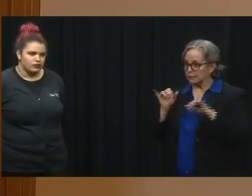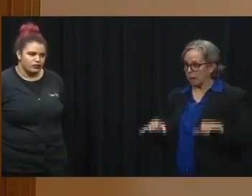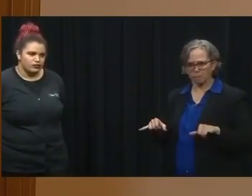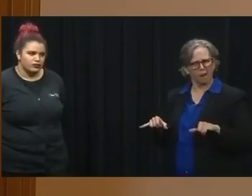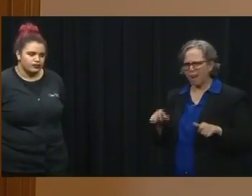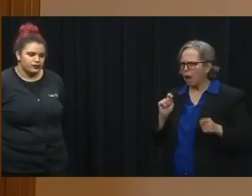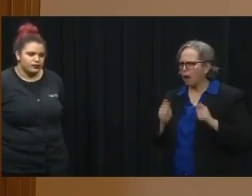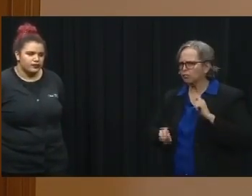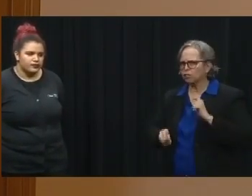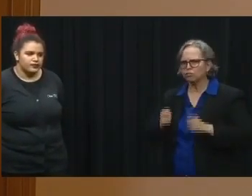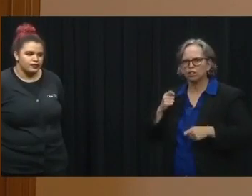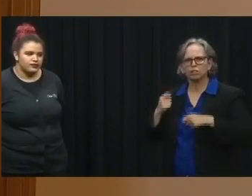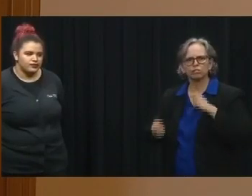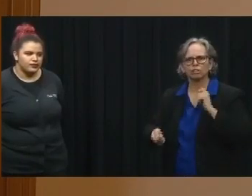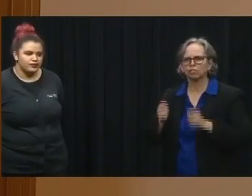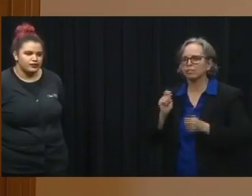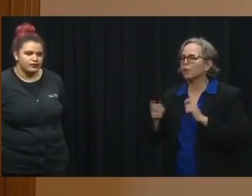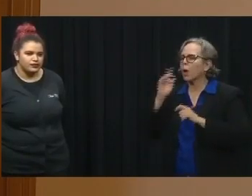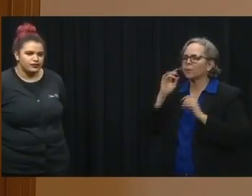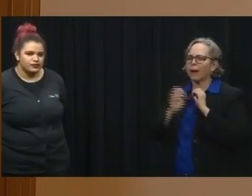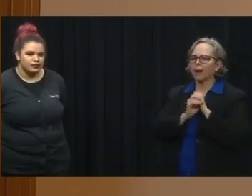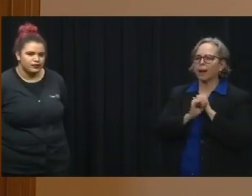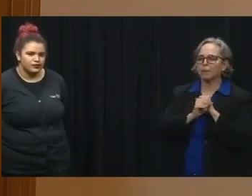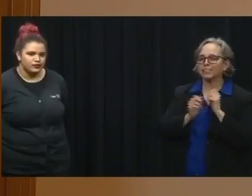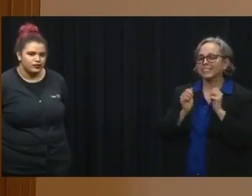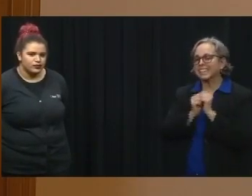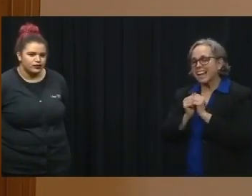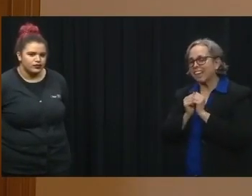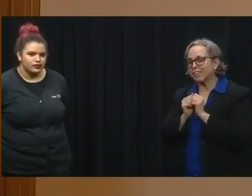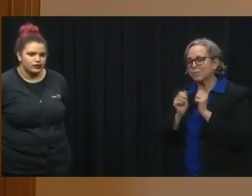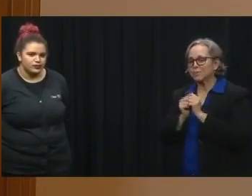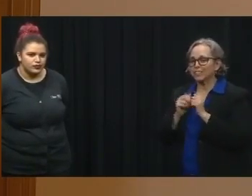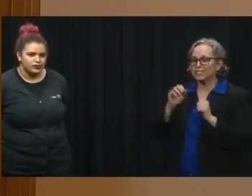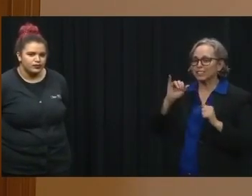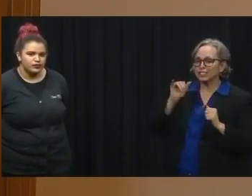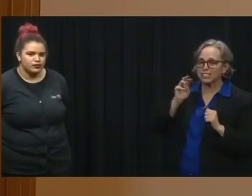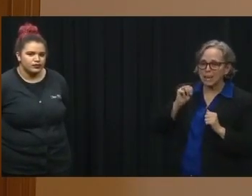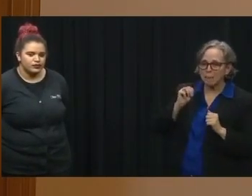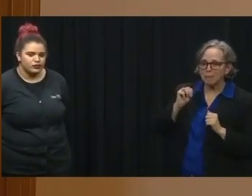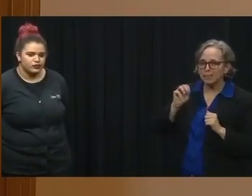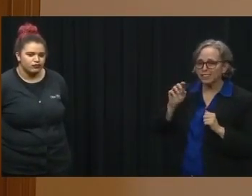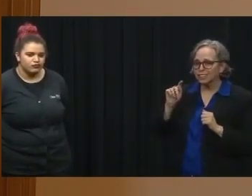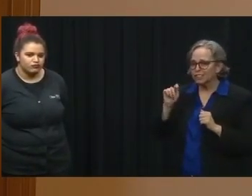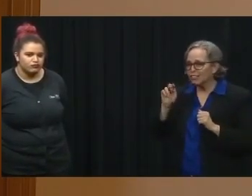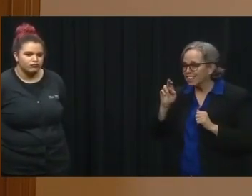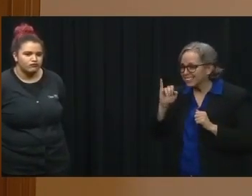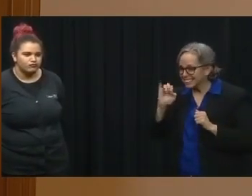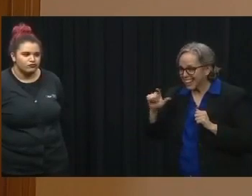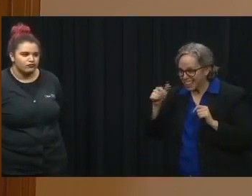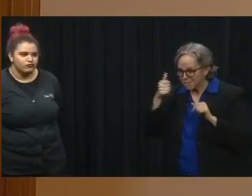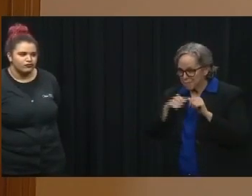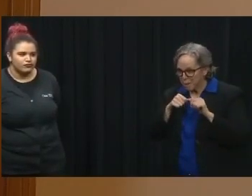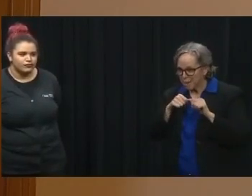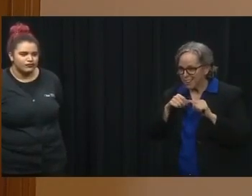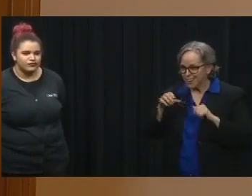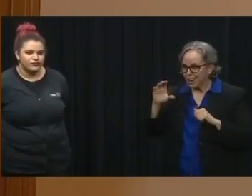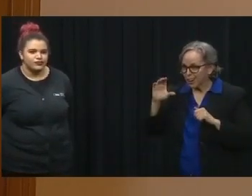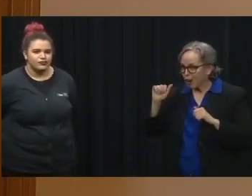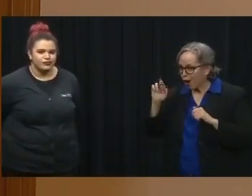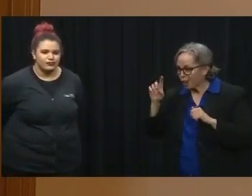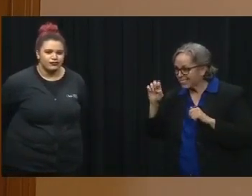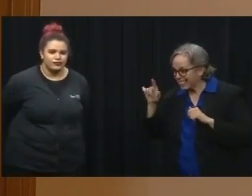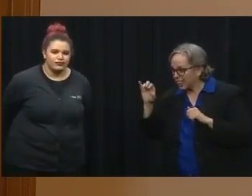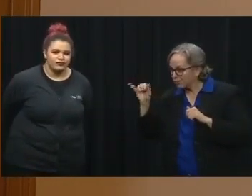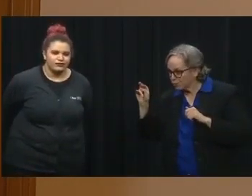being together with Jim Tressel and Cardale Jones, and I said early on, this is a lot like audibles. You have a